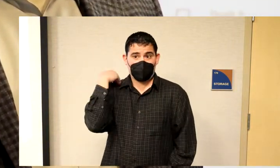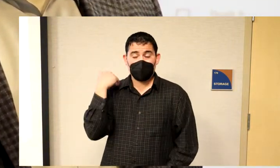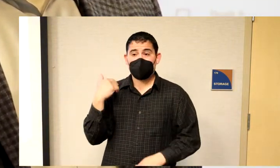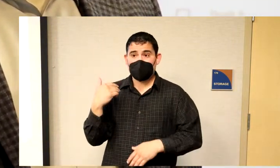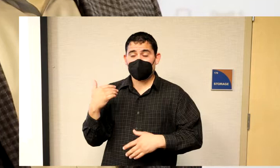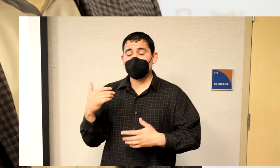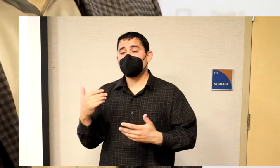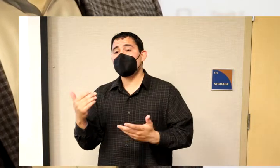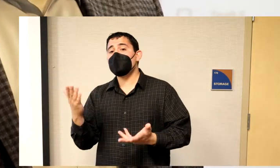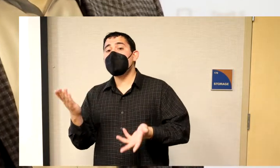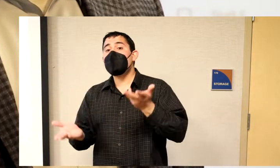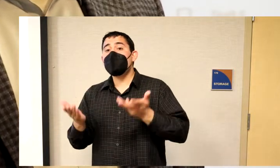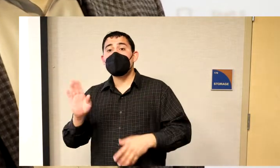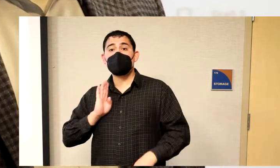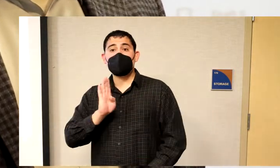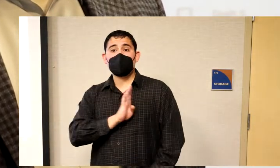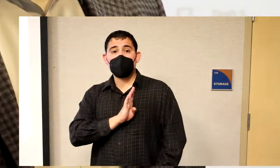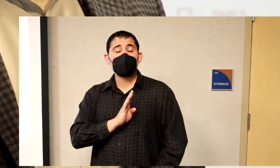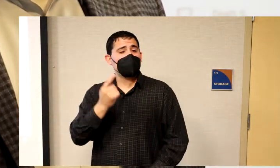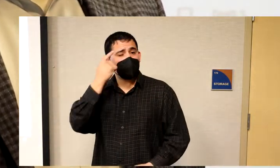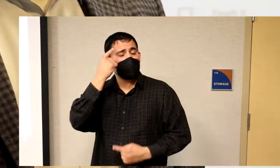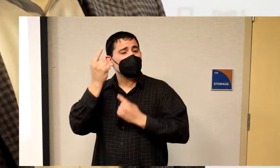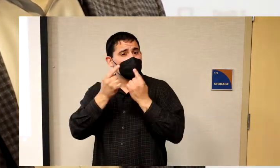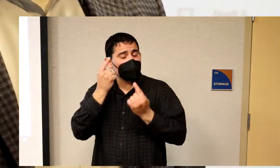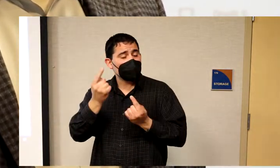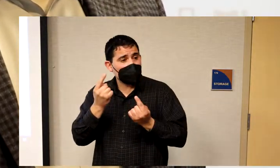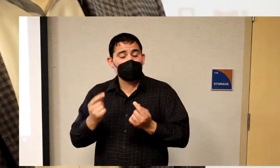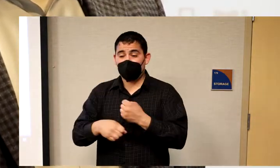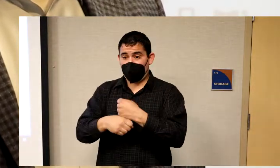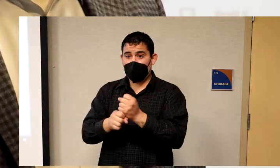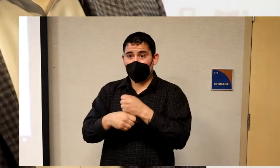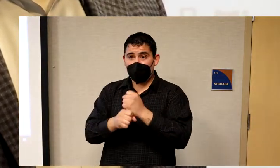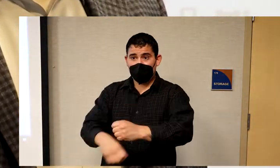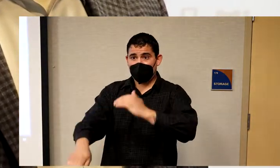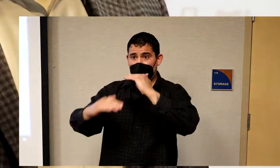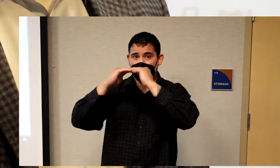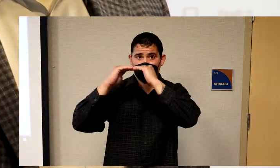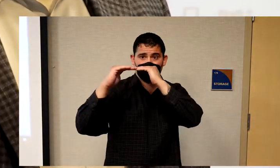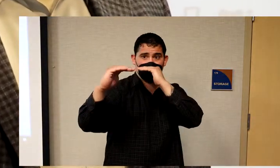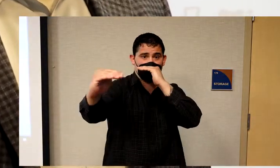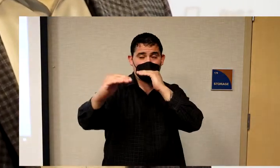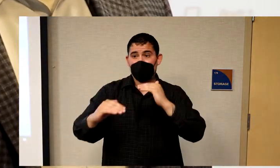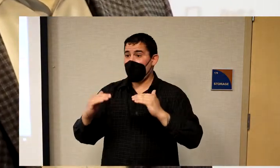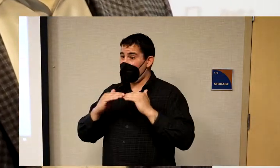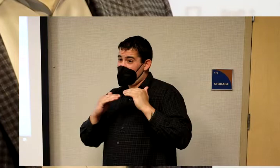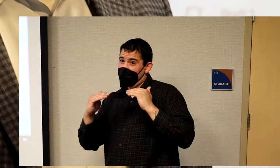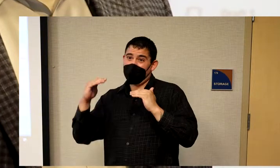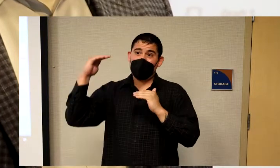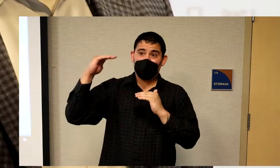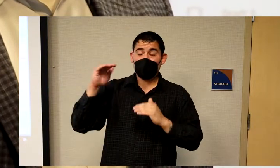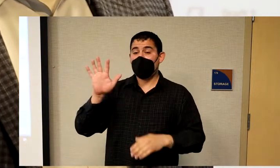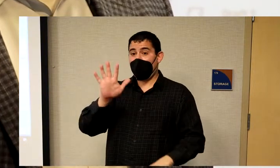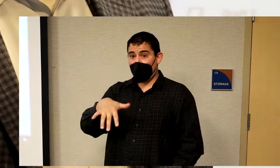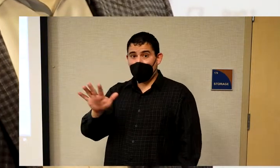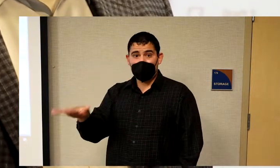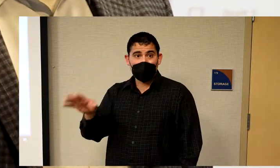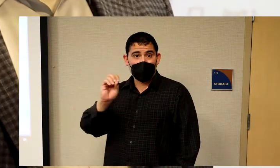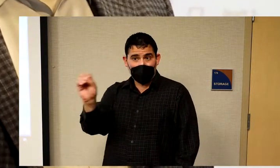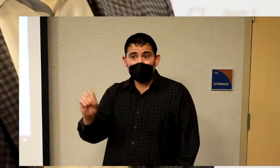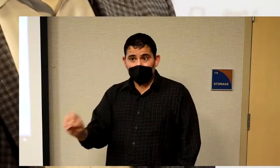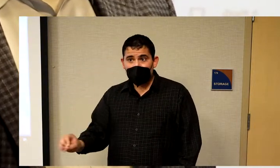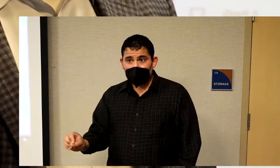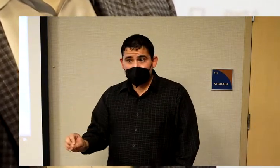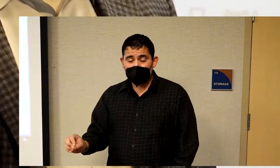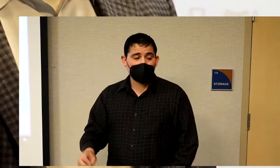consider making a bar. The county went to 55%, that they committed to 2